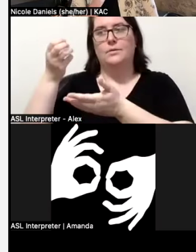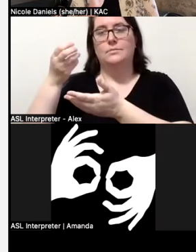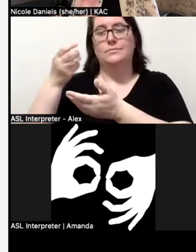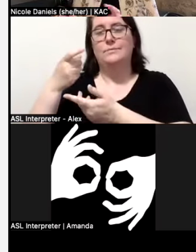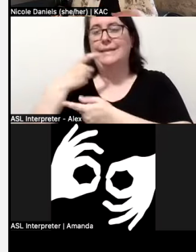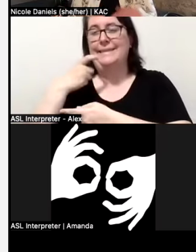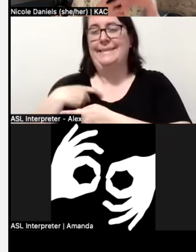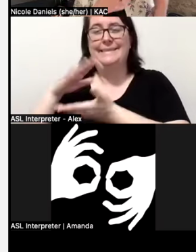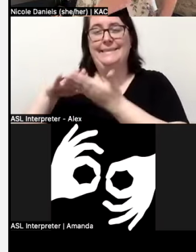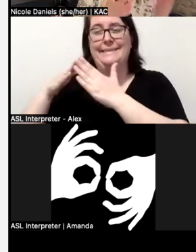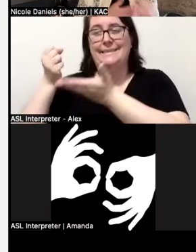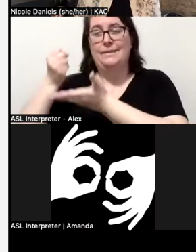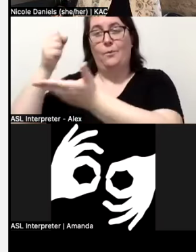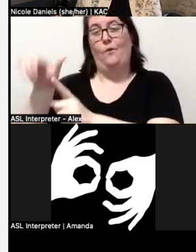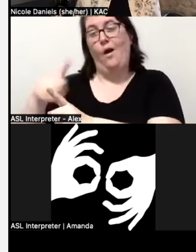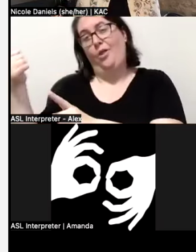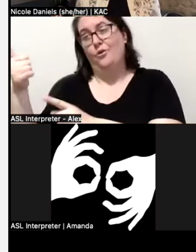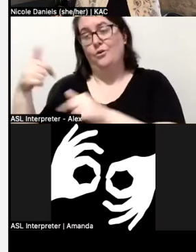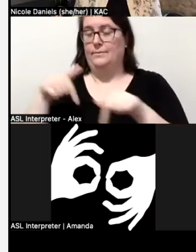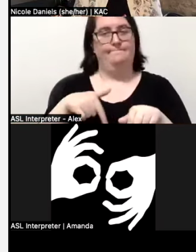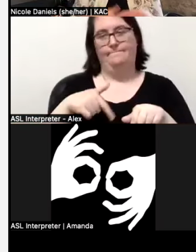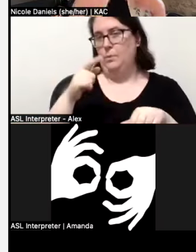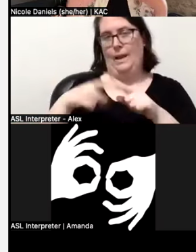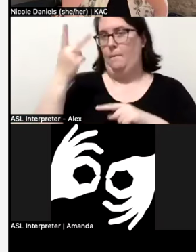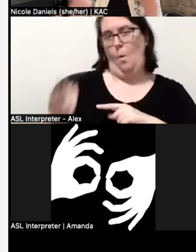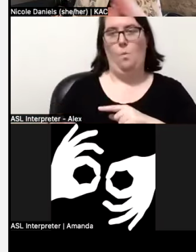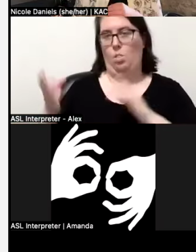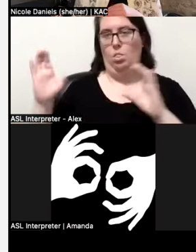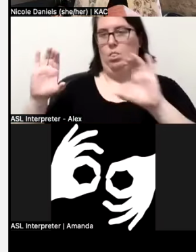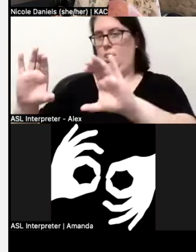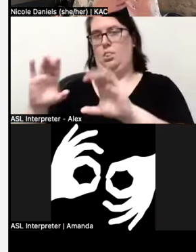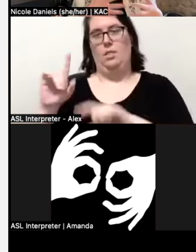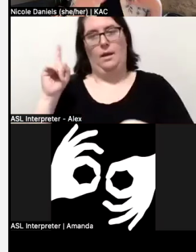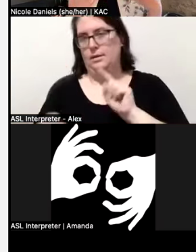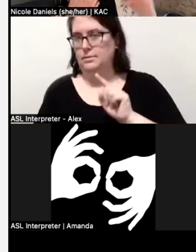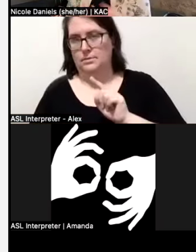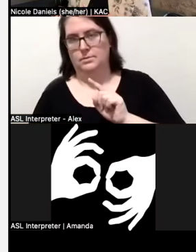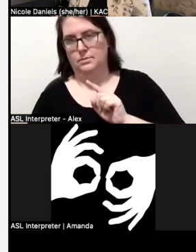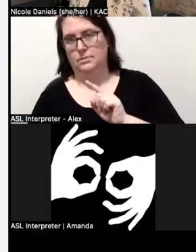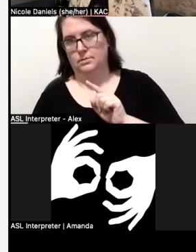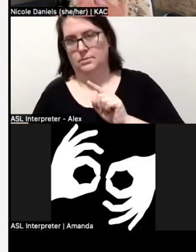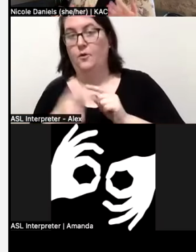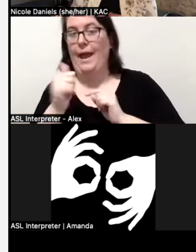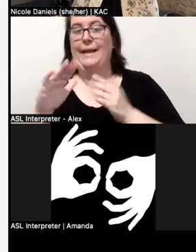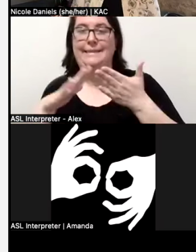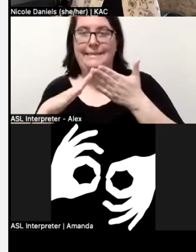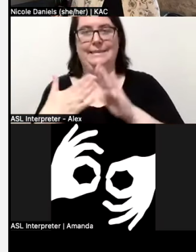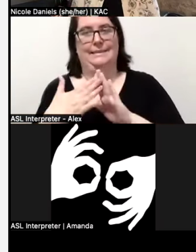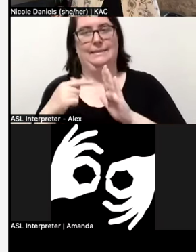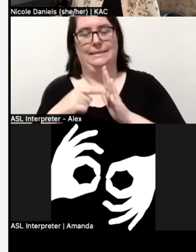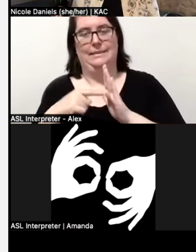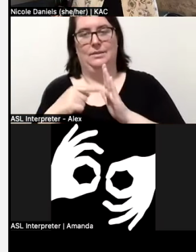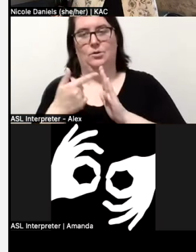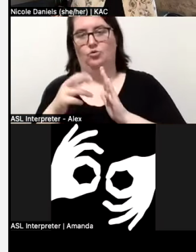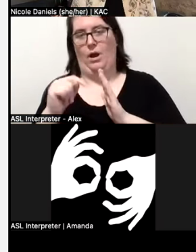sources. So if you have a service level agreement with the city, or if you're receiving funding through another city grant program, you wouldn't be